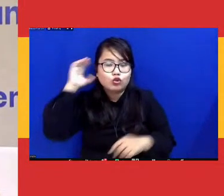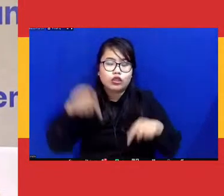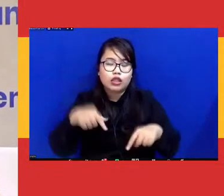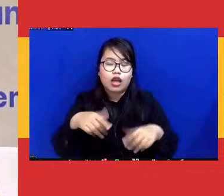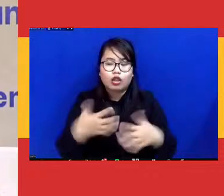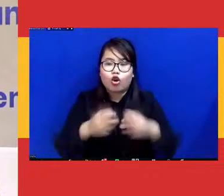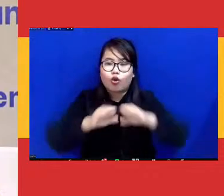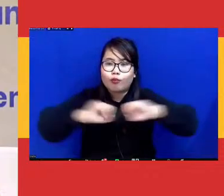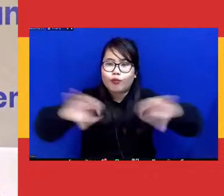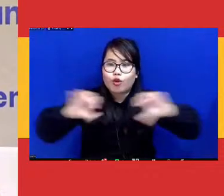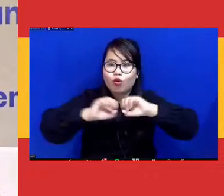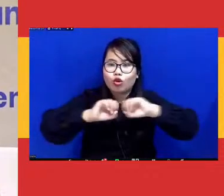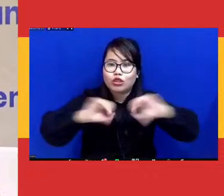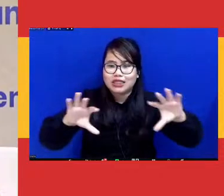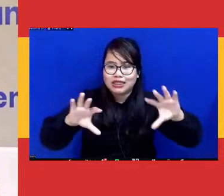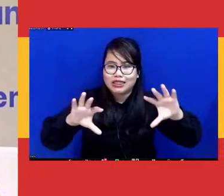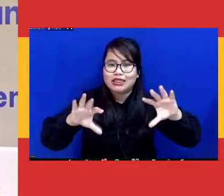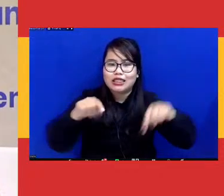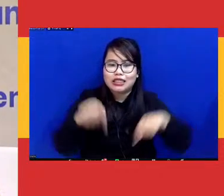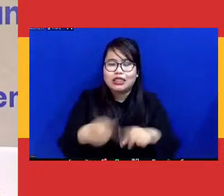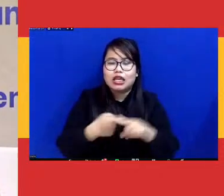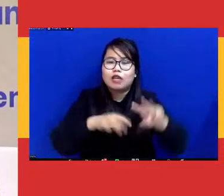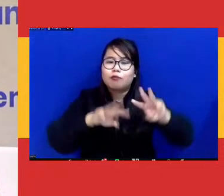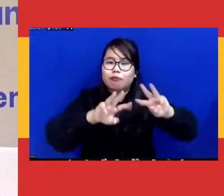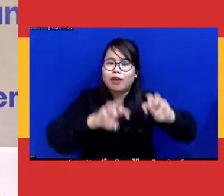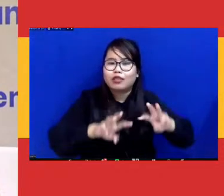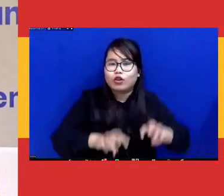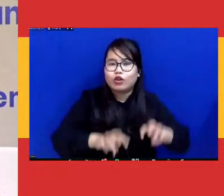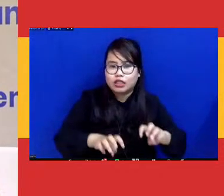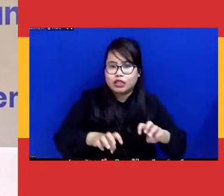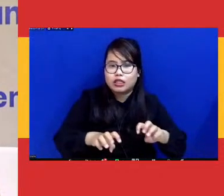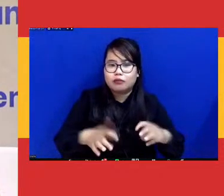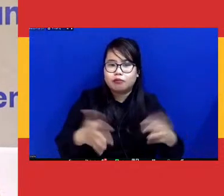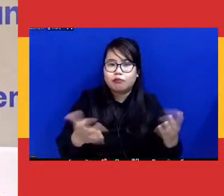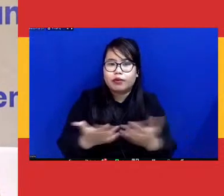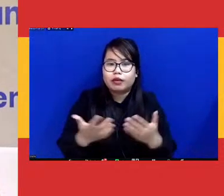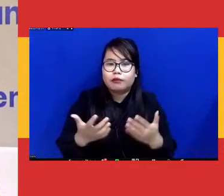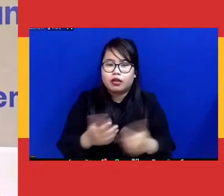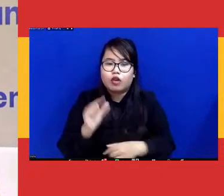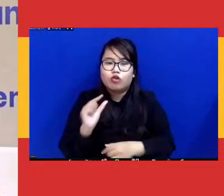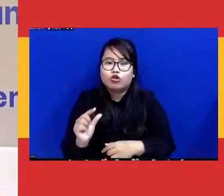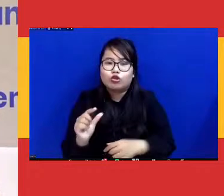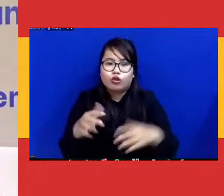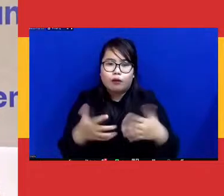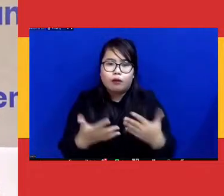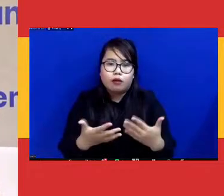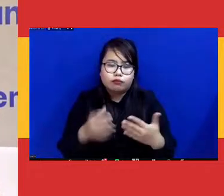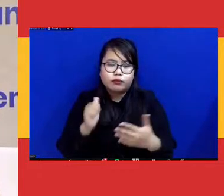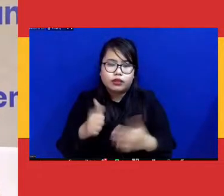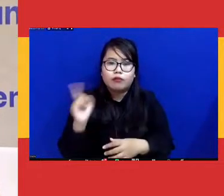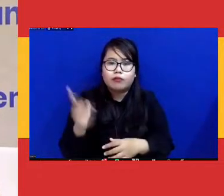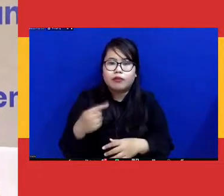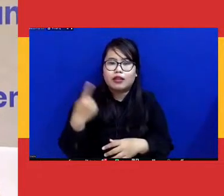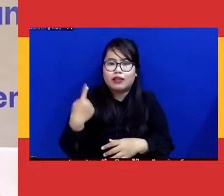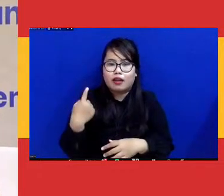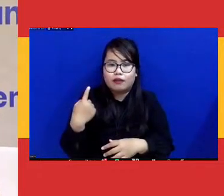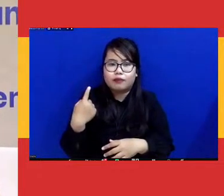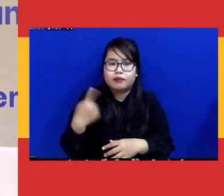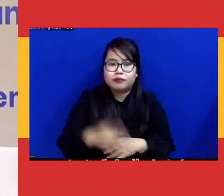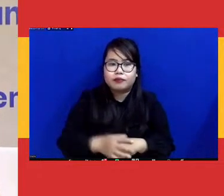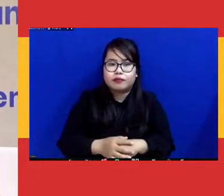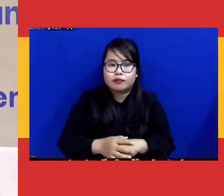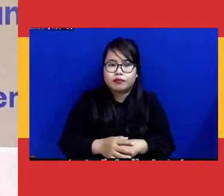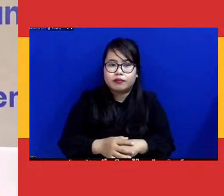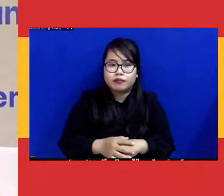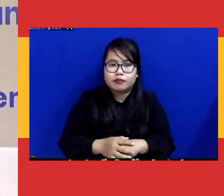promoting methods for participatory governance. Before the presentation begins, let me inform how this session